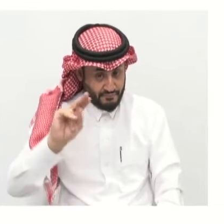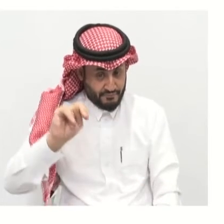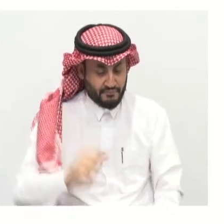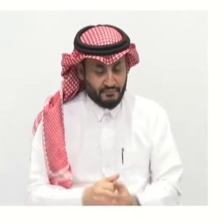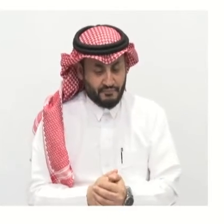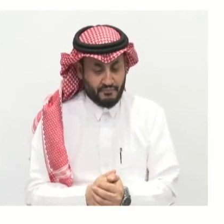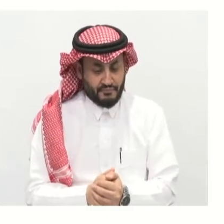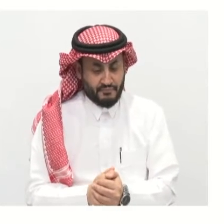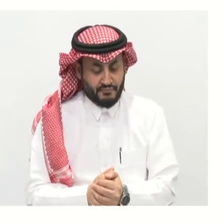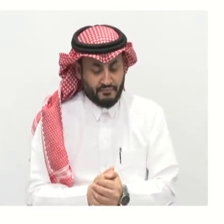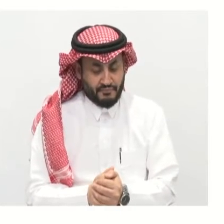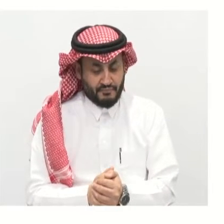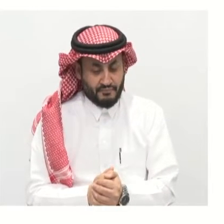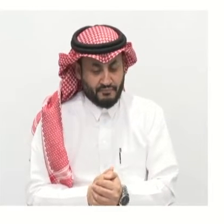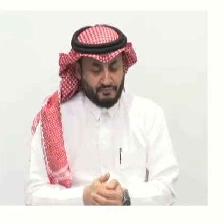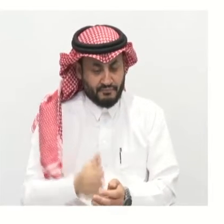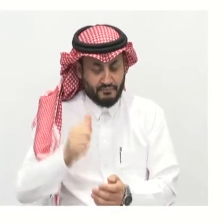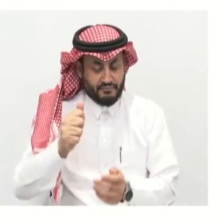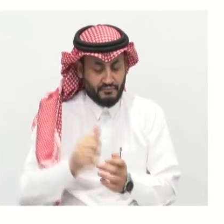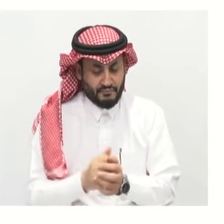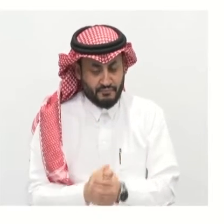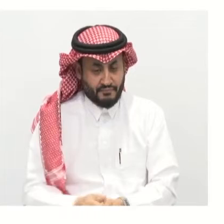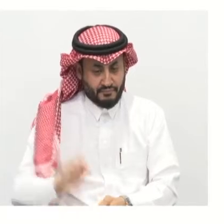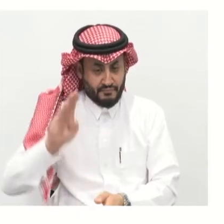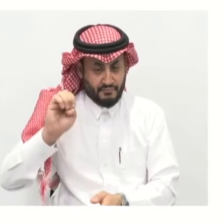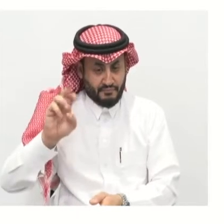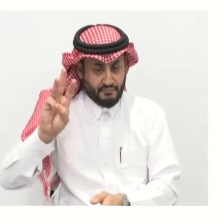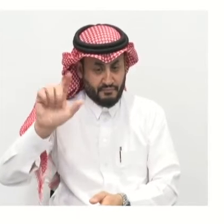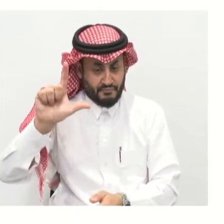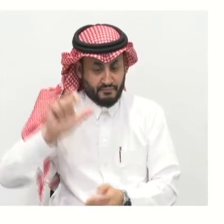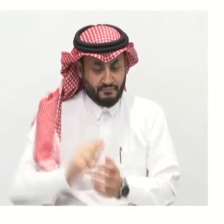in a bowl.